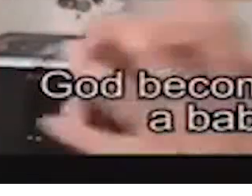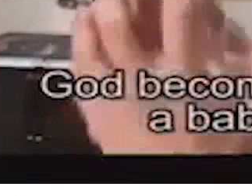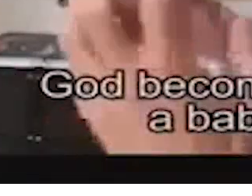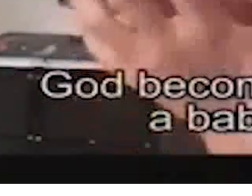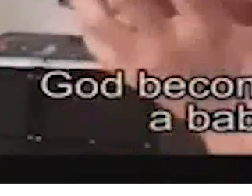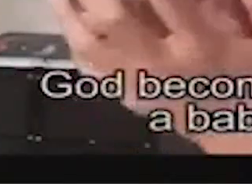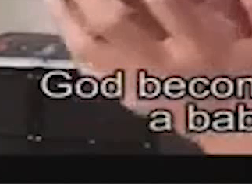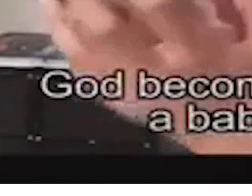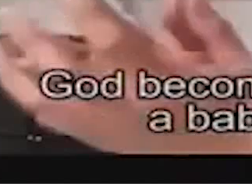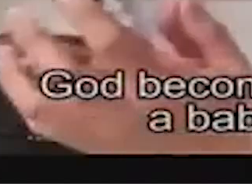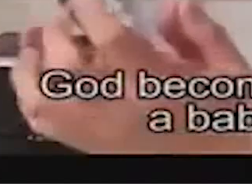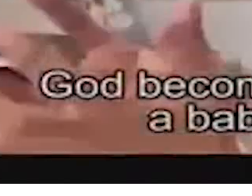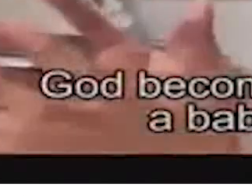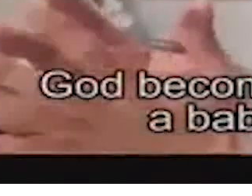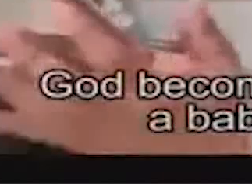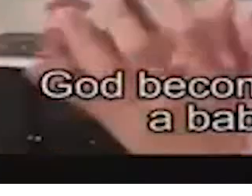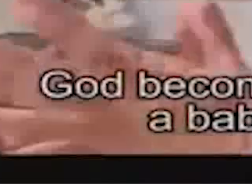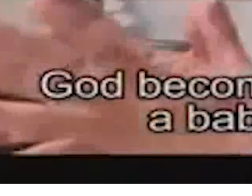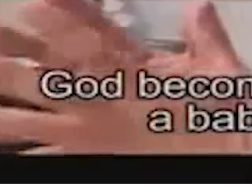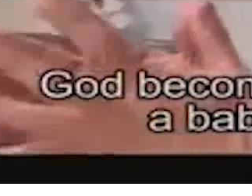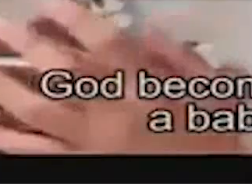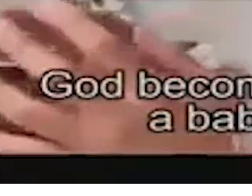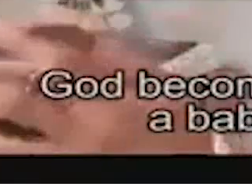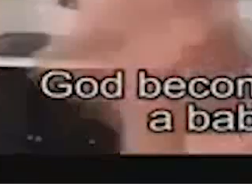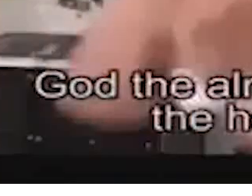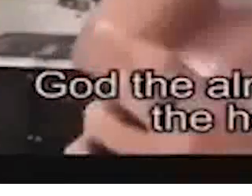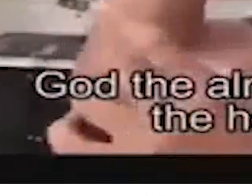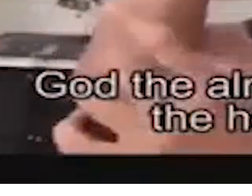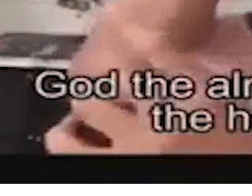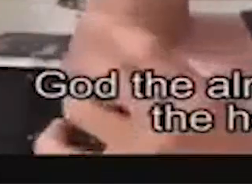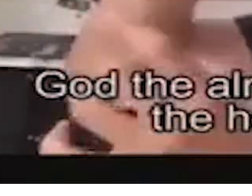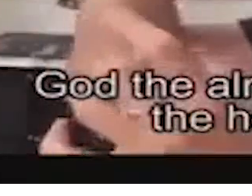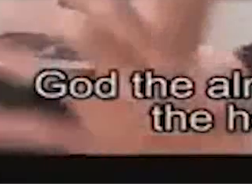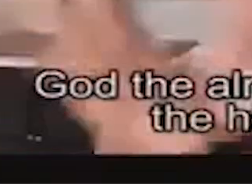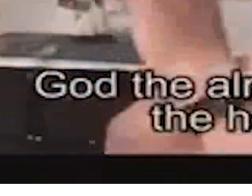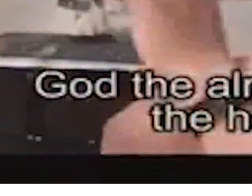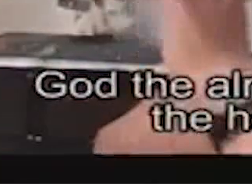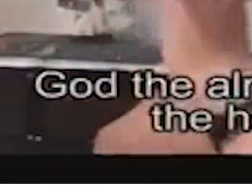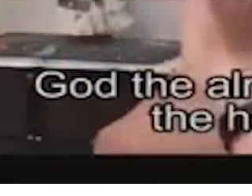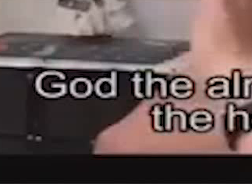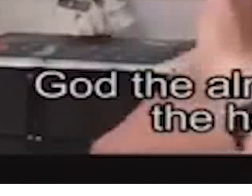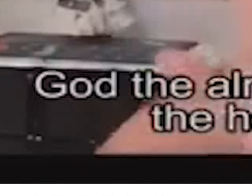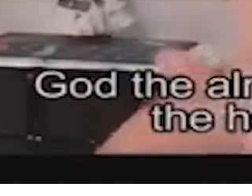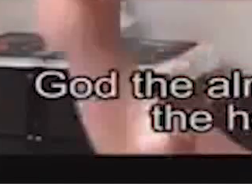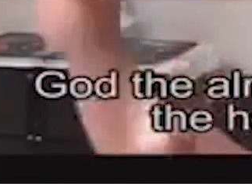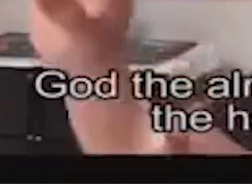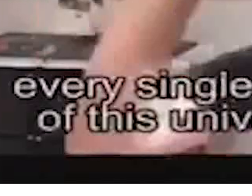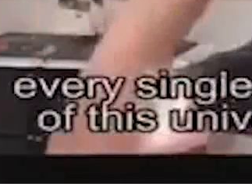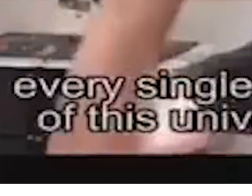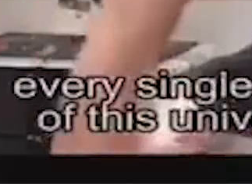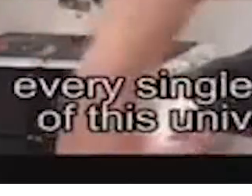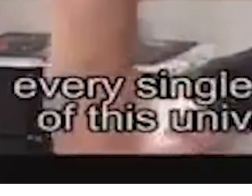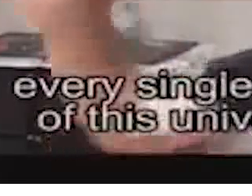God becoming a baby that cries and pees, and God, the Almighty, the one who created the heavens and the